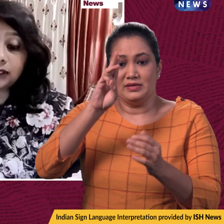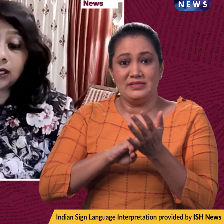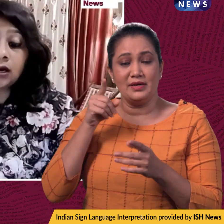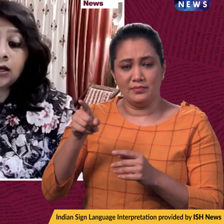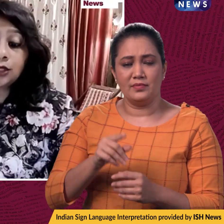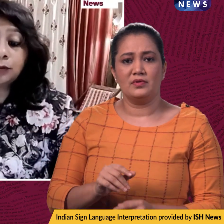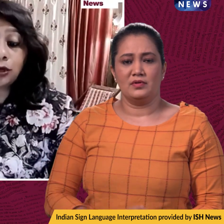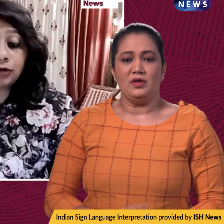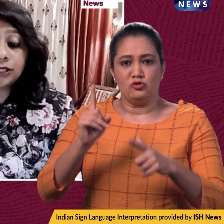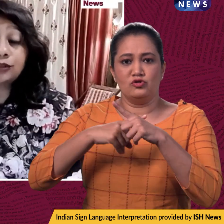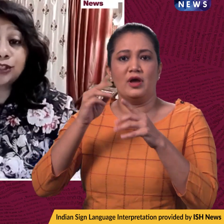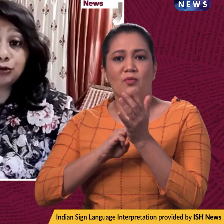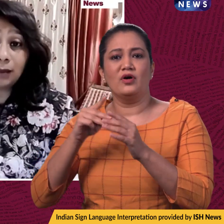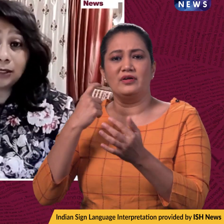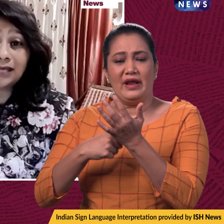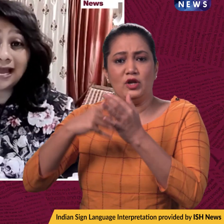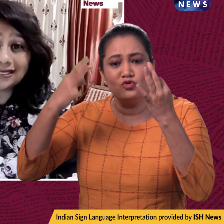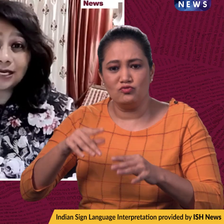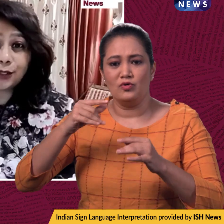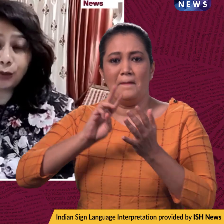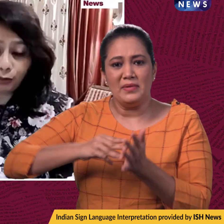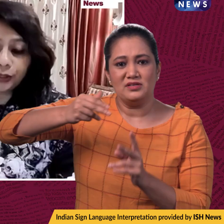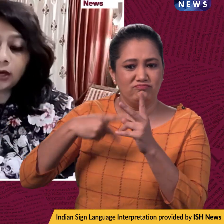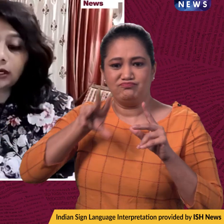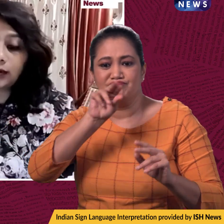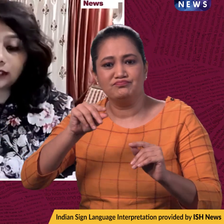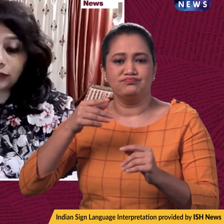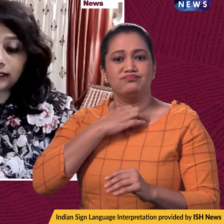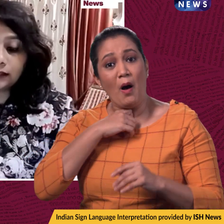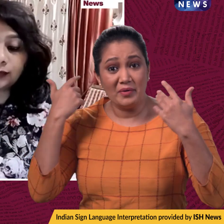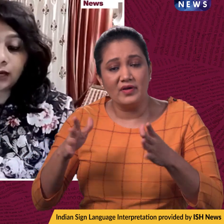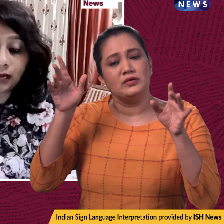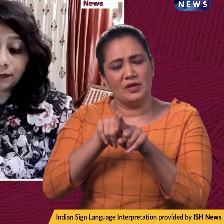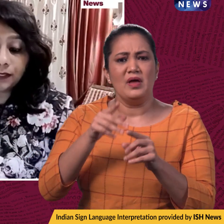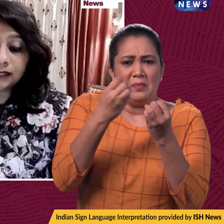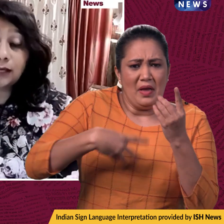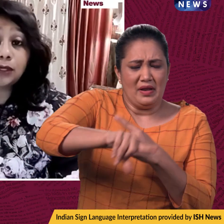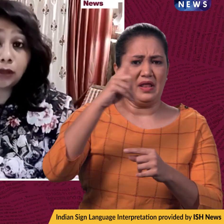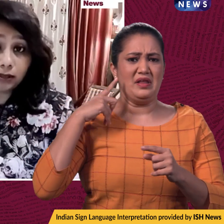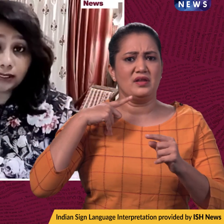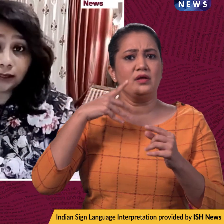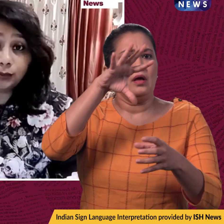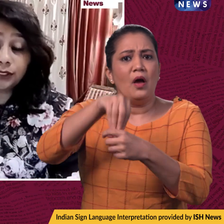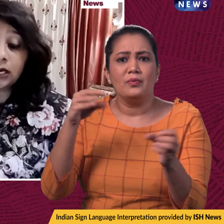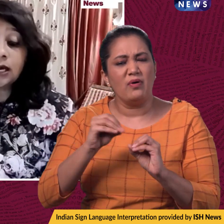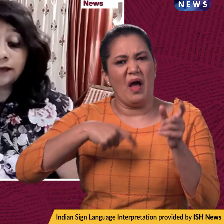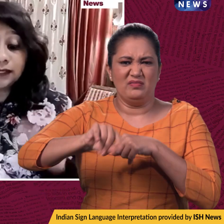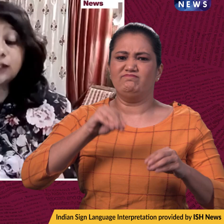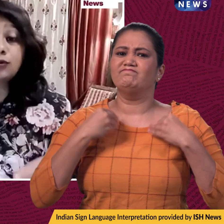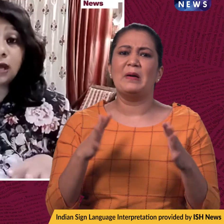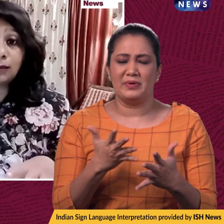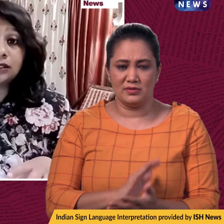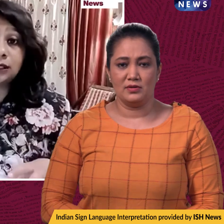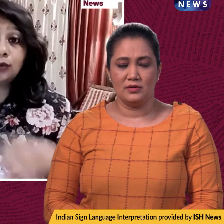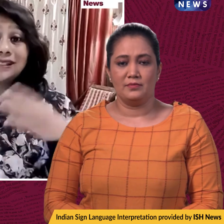Chief Minister Jagan Mohan Reddy's new cabinet has taken oath. Now, several leaders were unhappy as they were not included. Now,